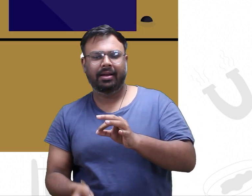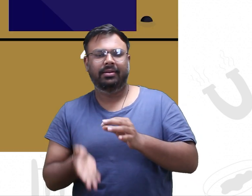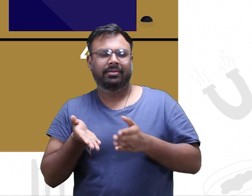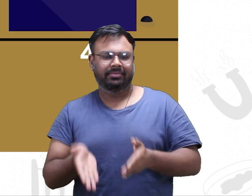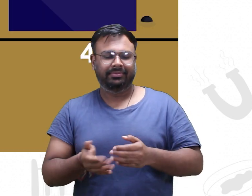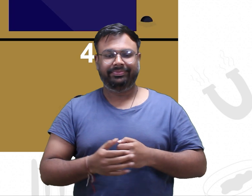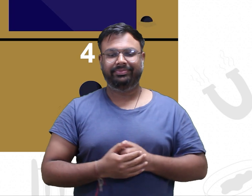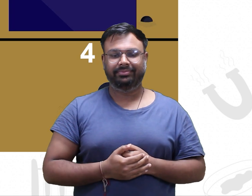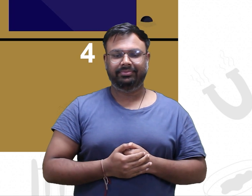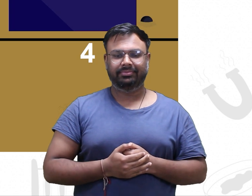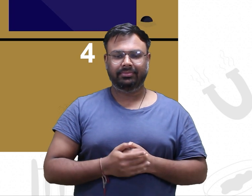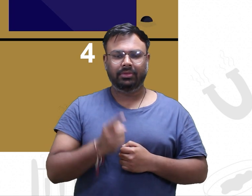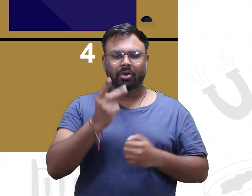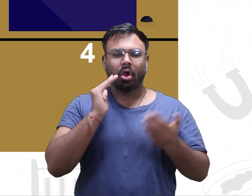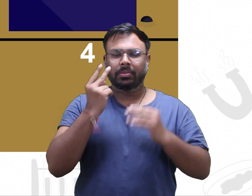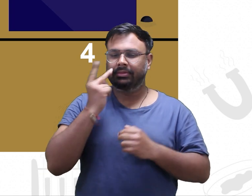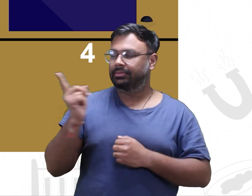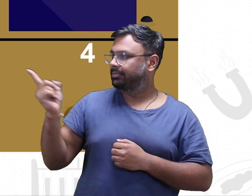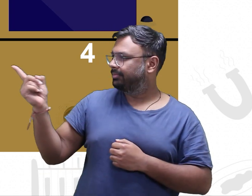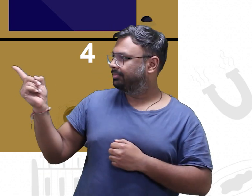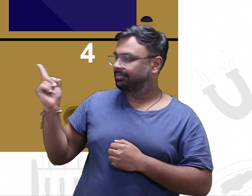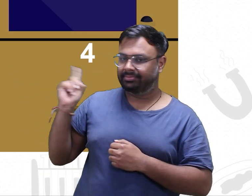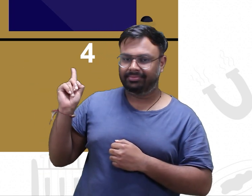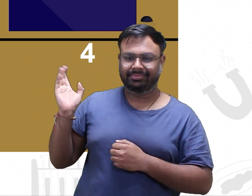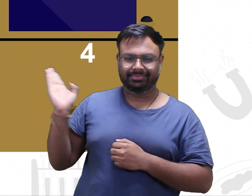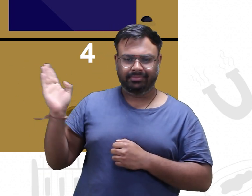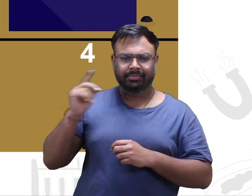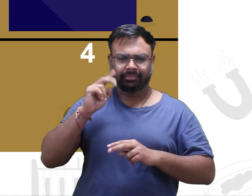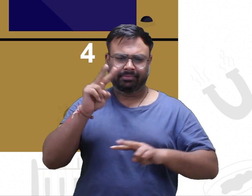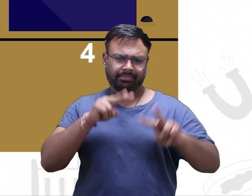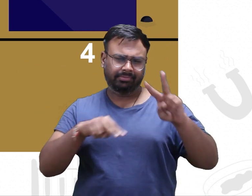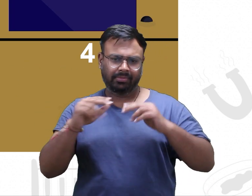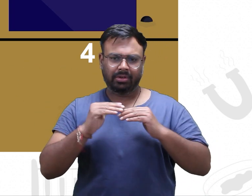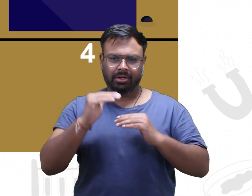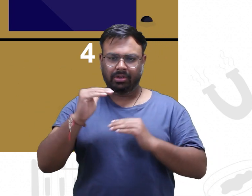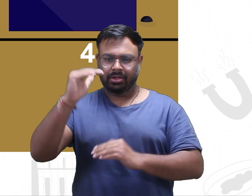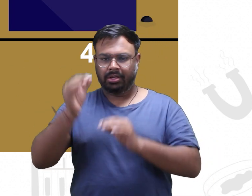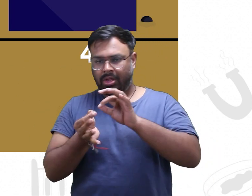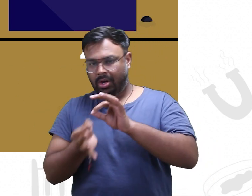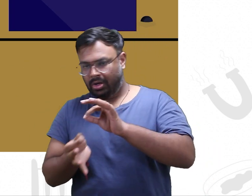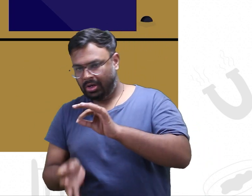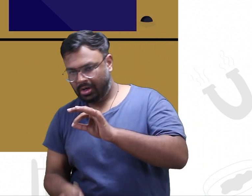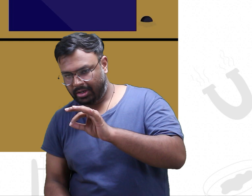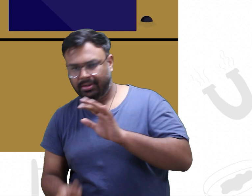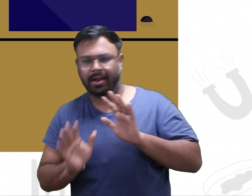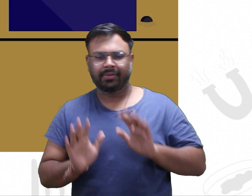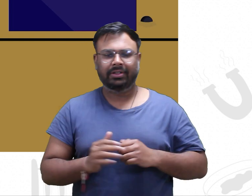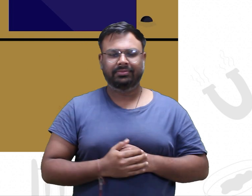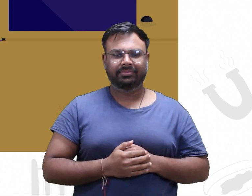work done by them. Therefore, depression created by the ball also increases for the respective